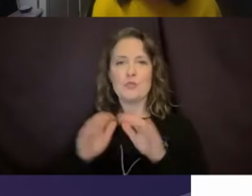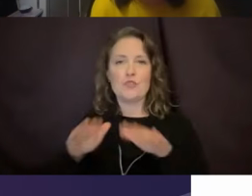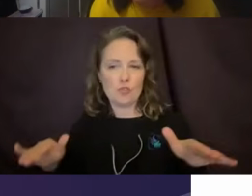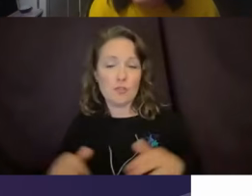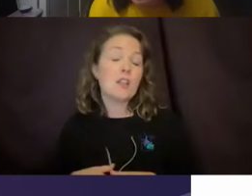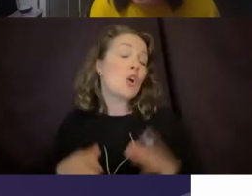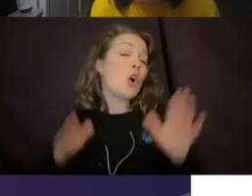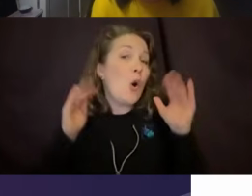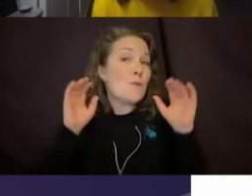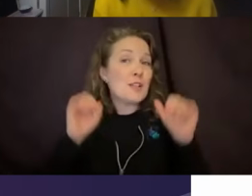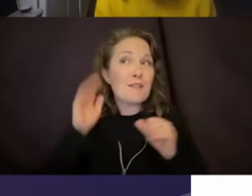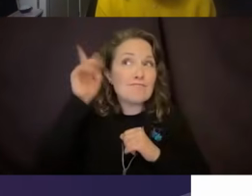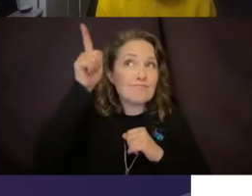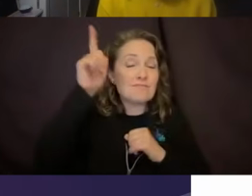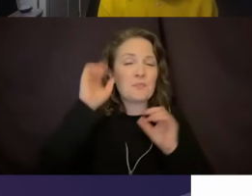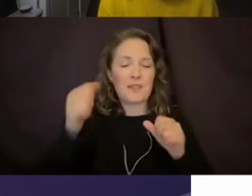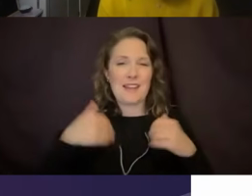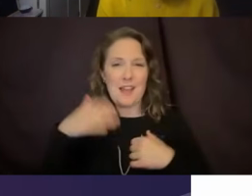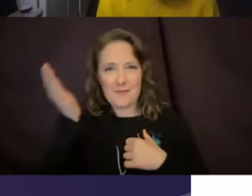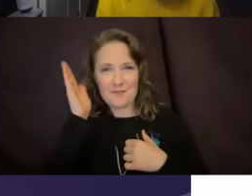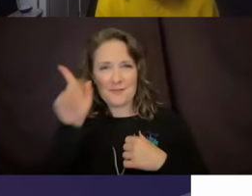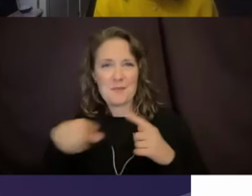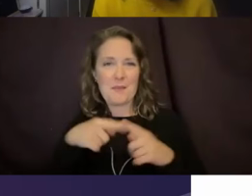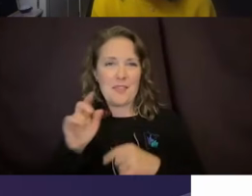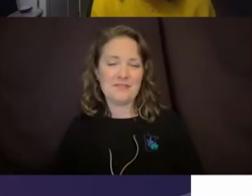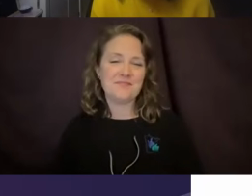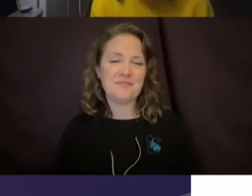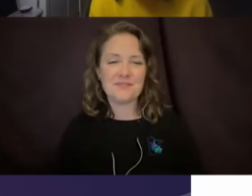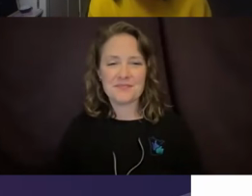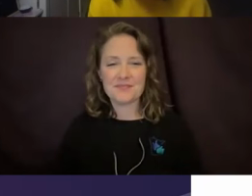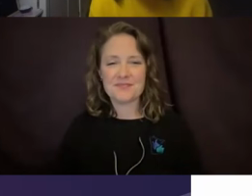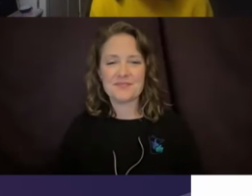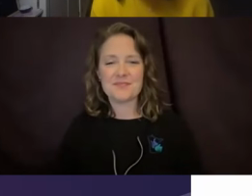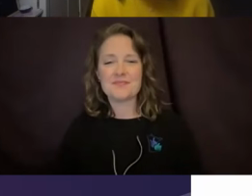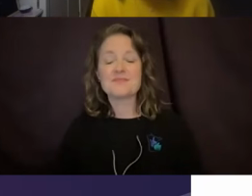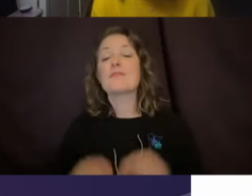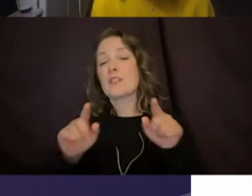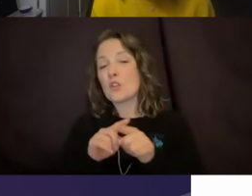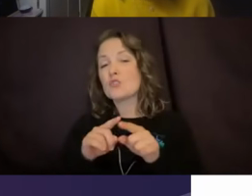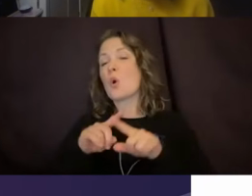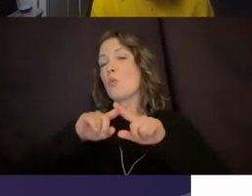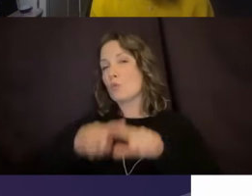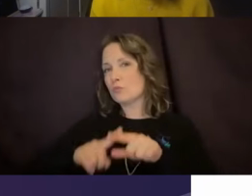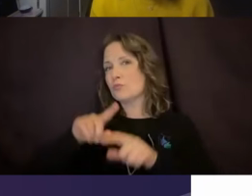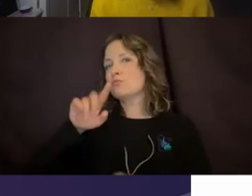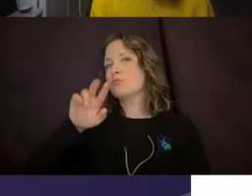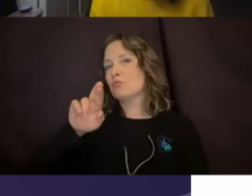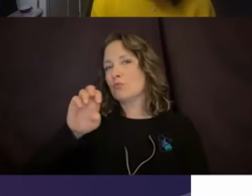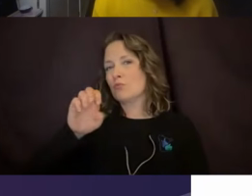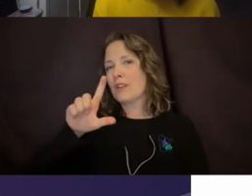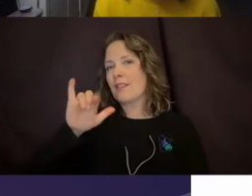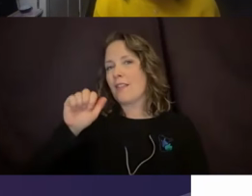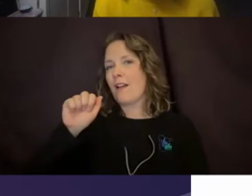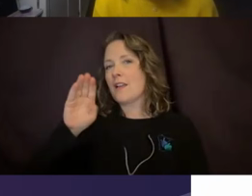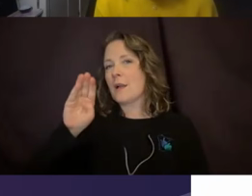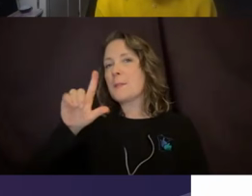will be something we can do in the future. And also like reliability is a big component of trust too. So, are you